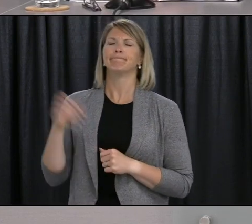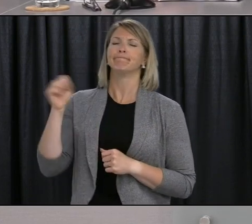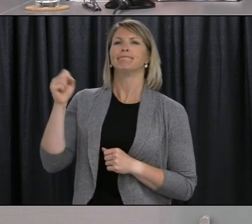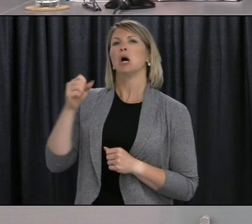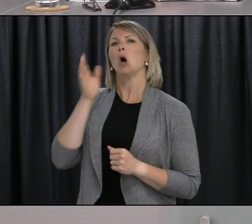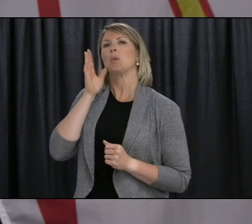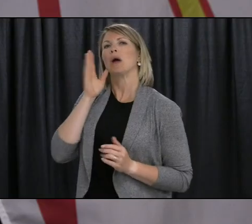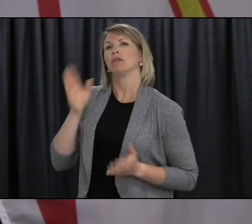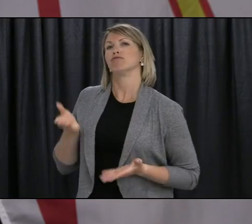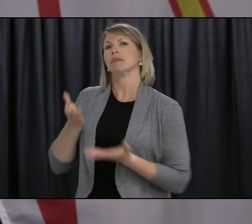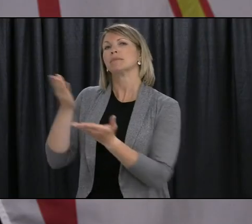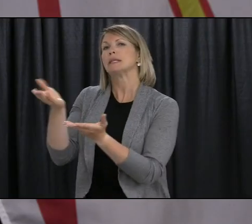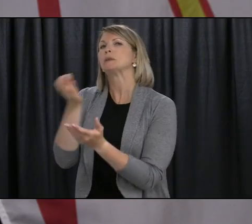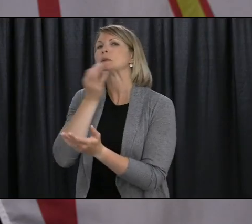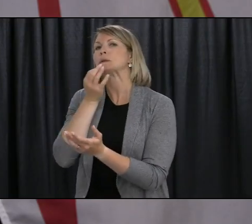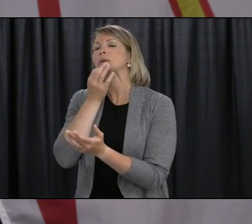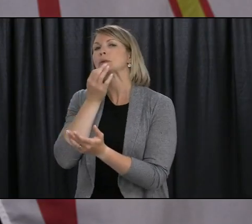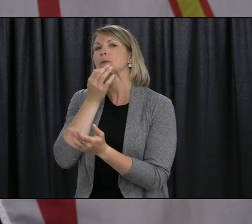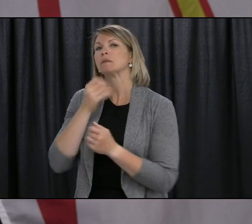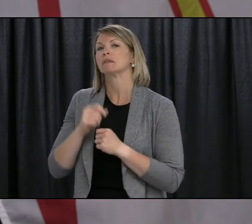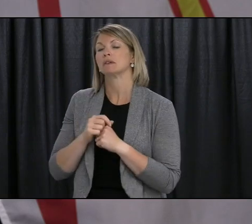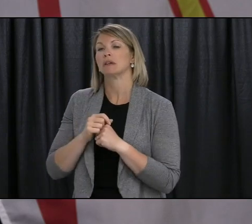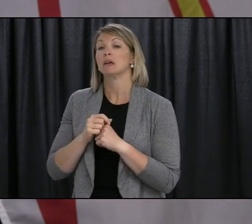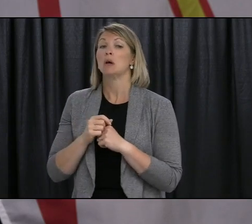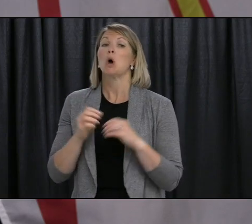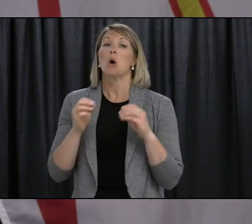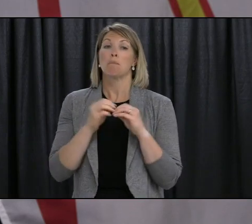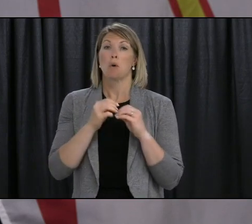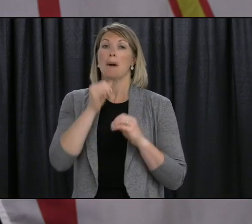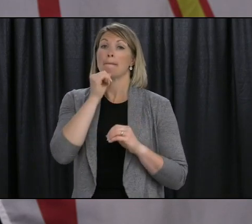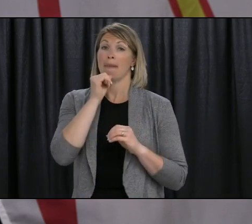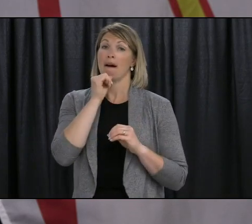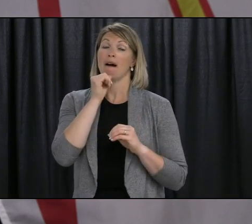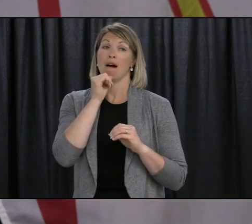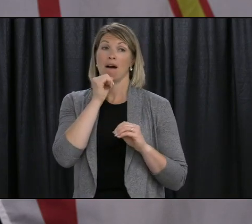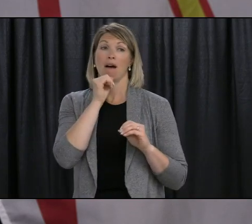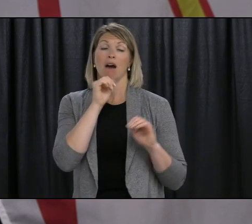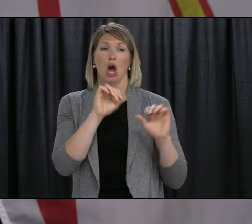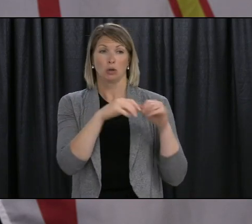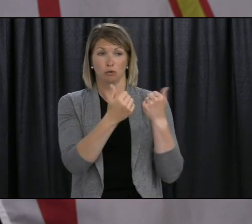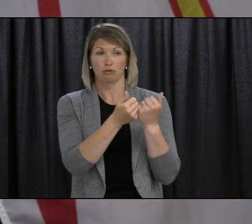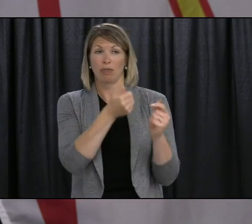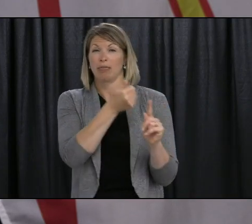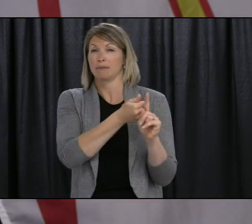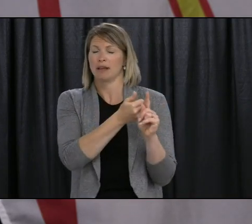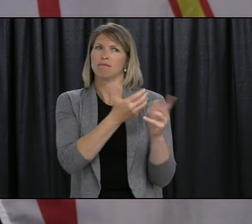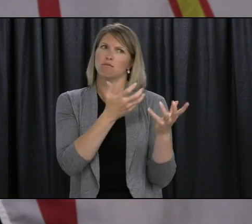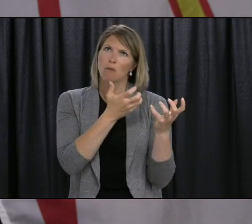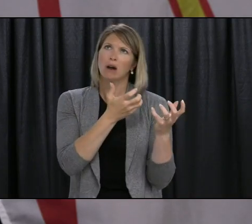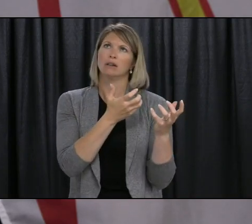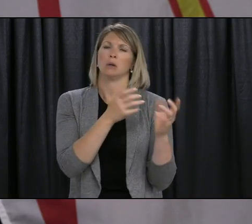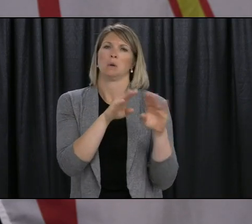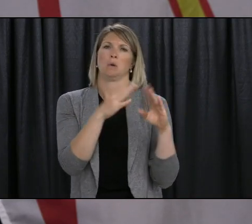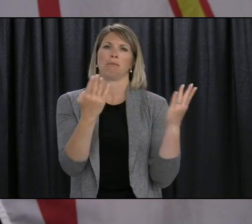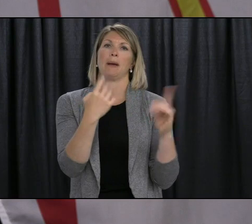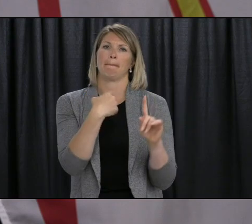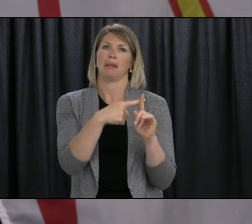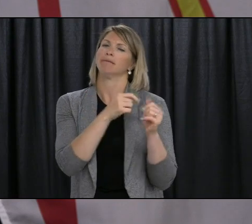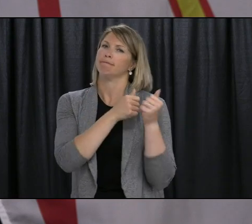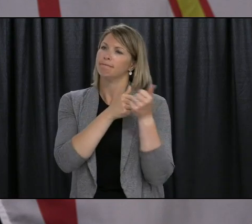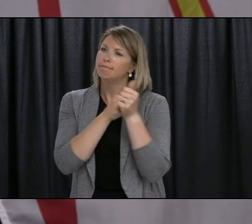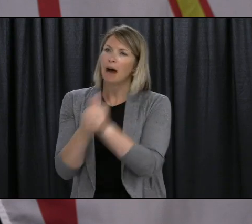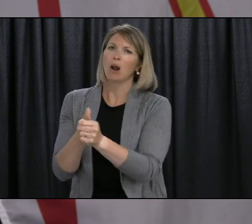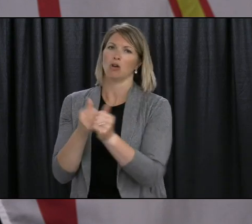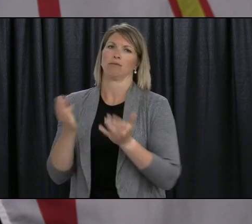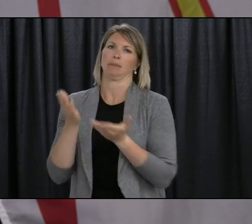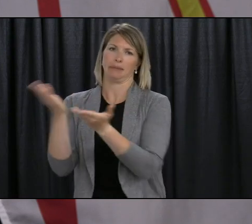happen safely, and I think many of the bar associations are engaged in wanting to follow those guidelines. I